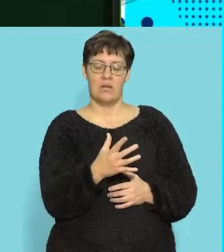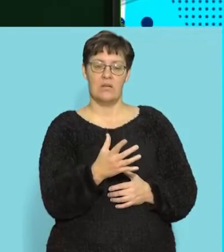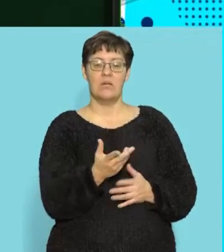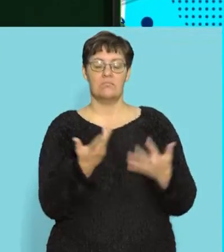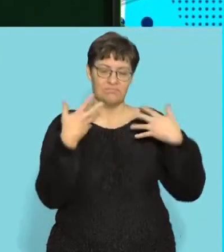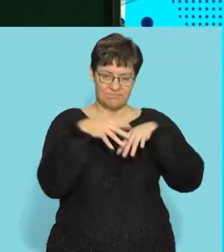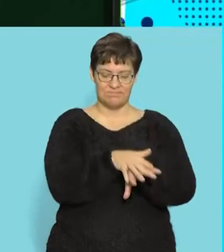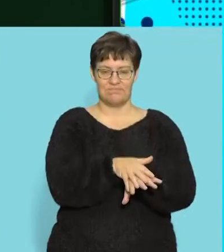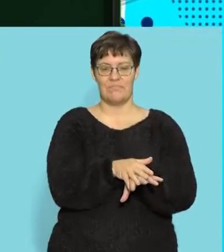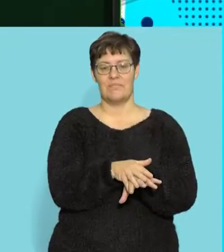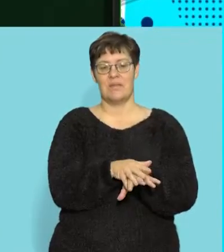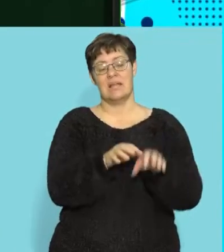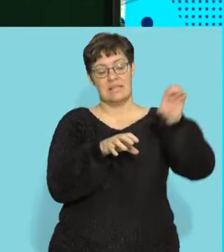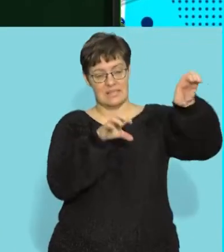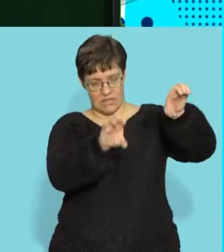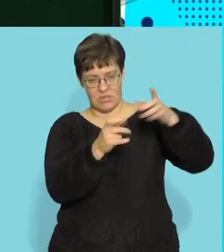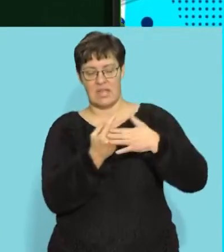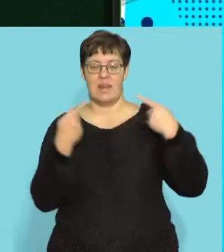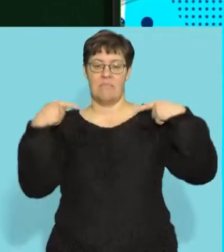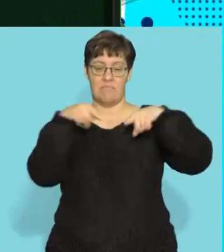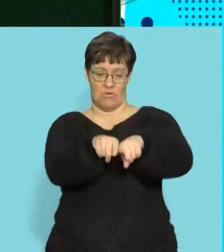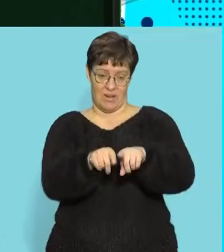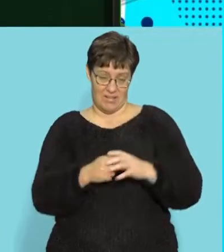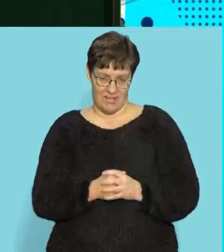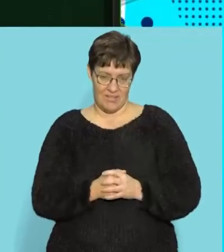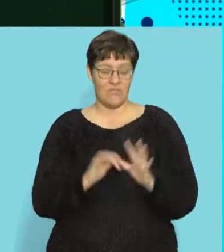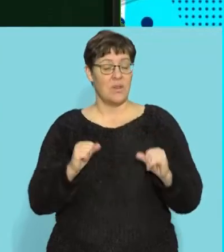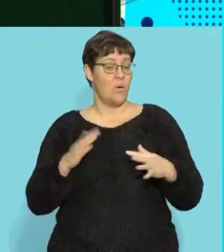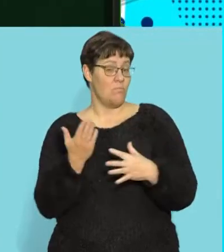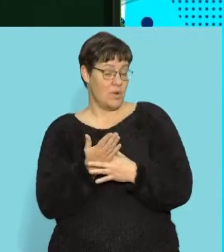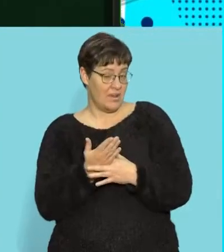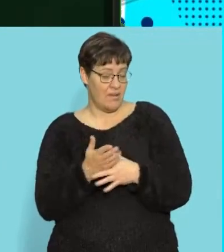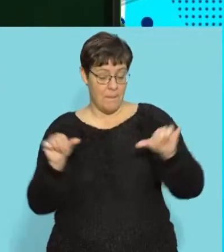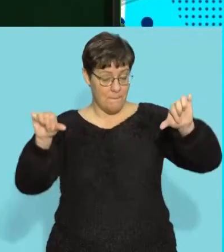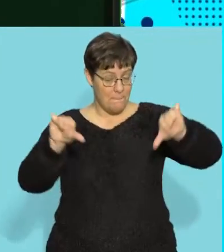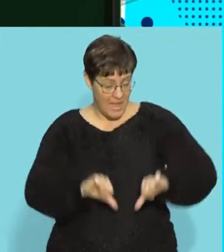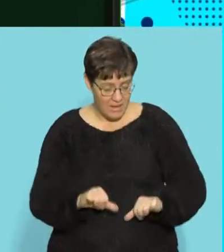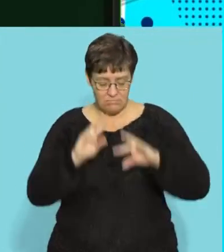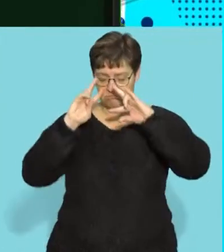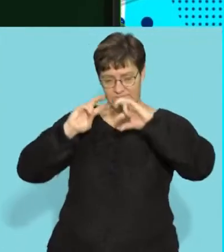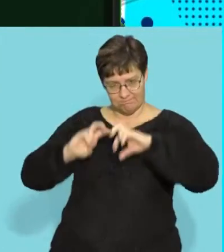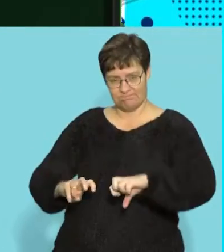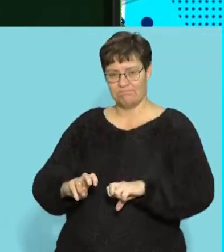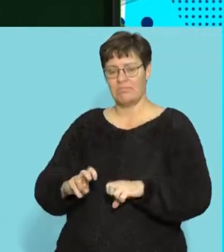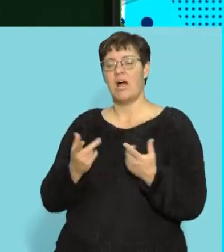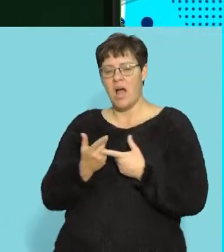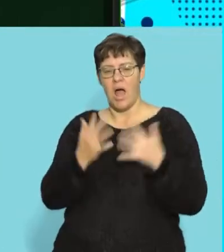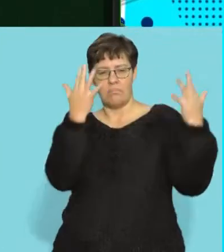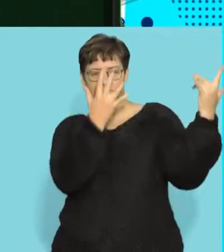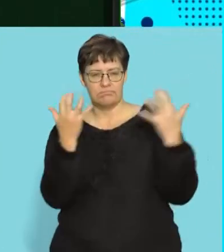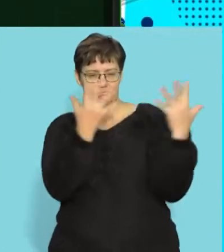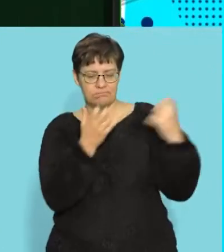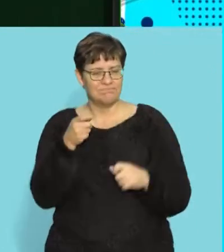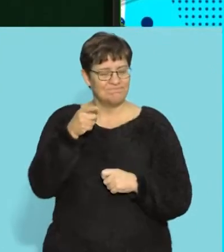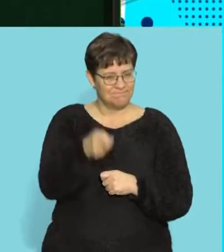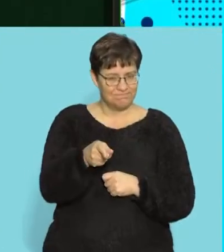a combination of a series and parallel circuit. For now, we'll take a short break. When we come back, we'll look at more in terms of